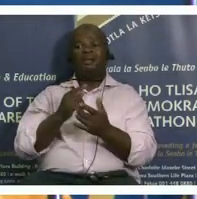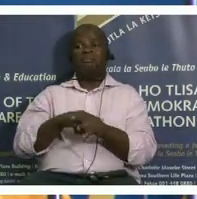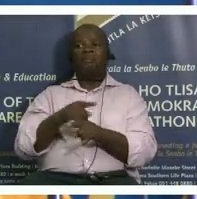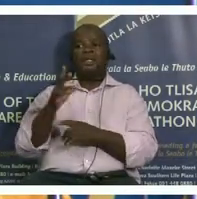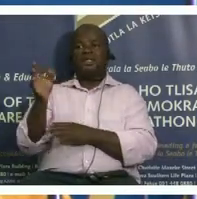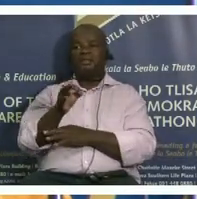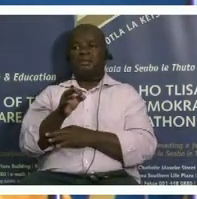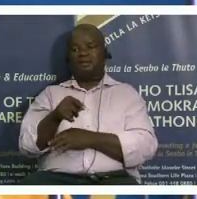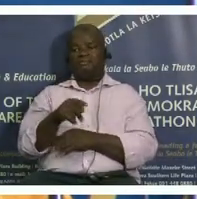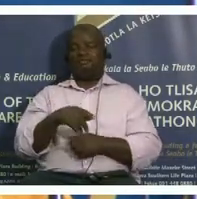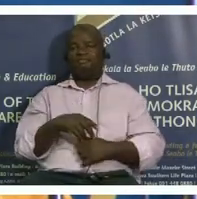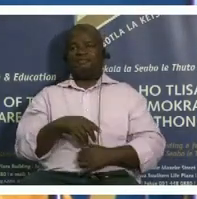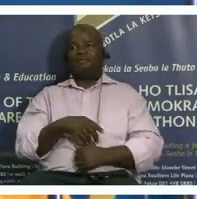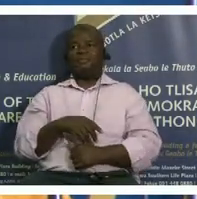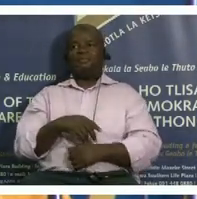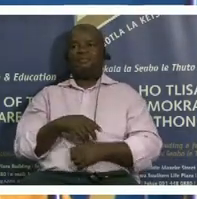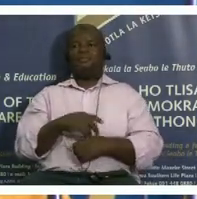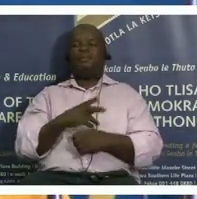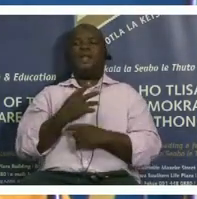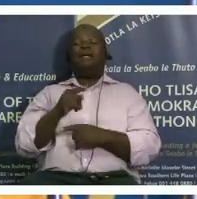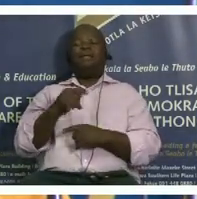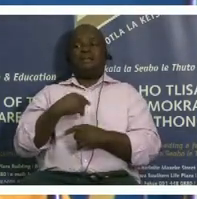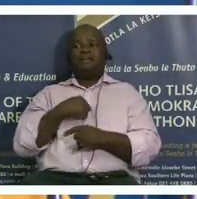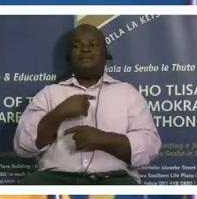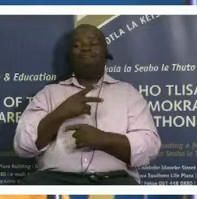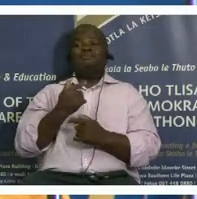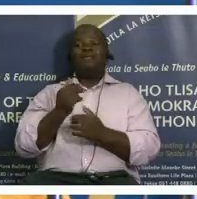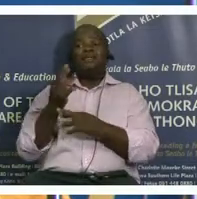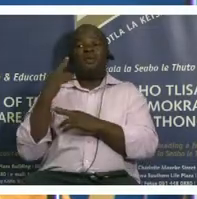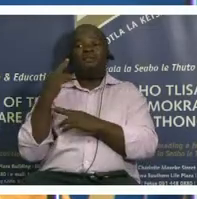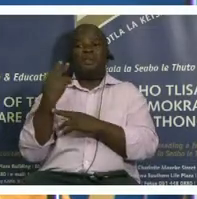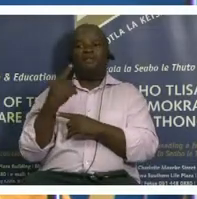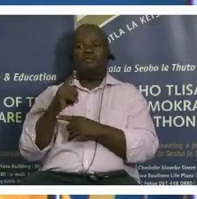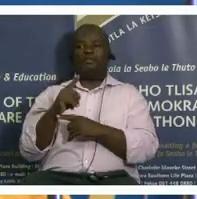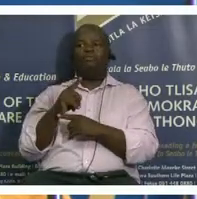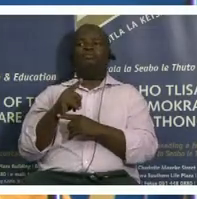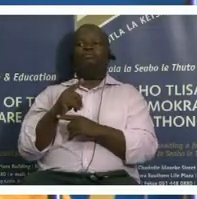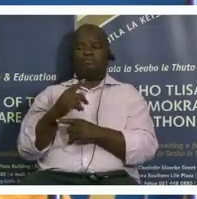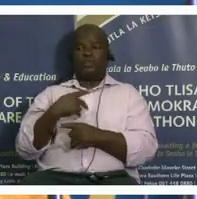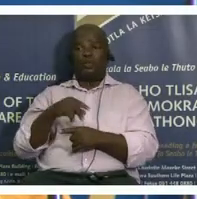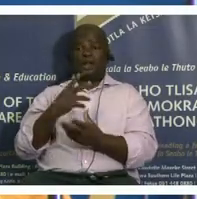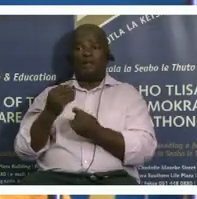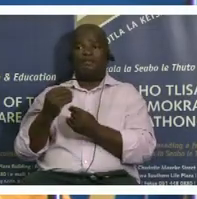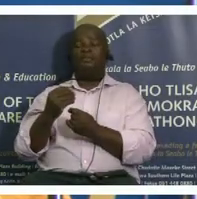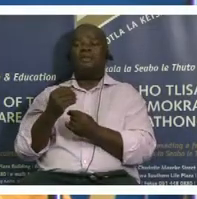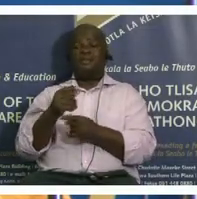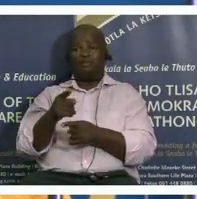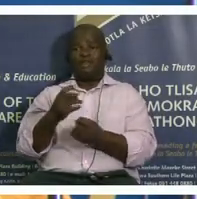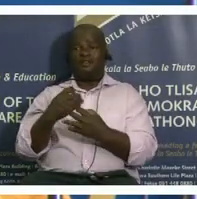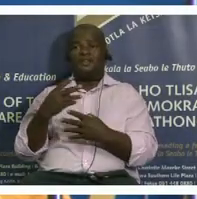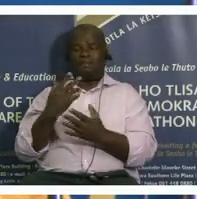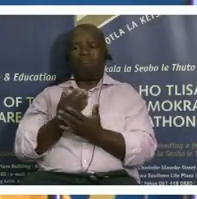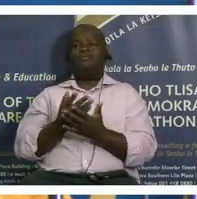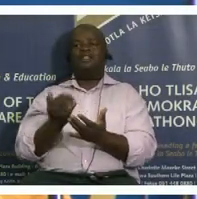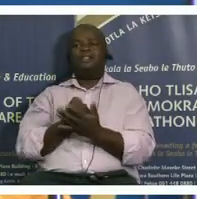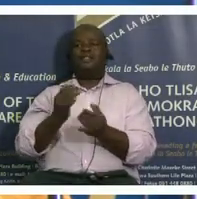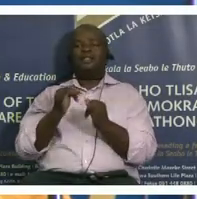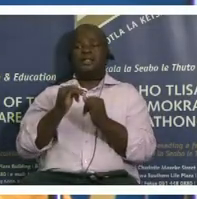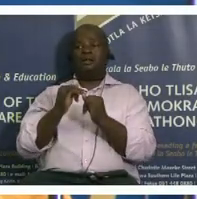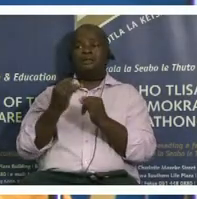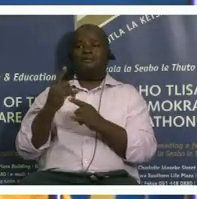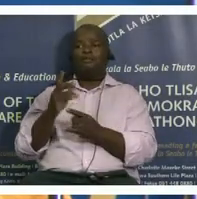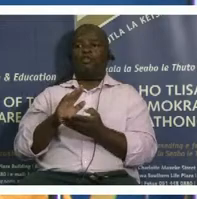inauguration, that I do not take lightly the responsibility that you have bestowed upon me to serve our